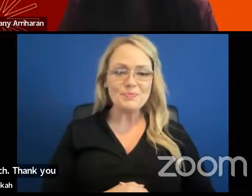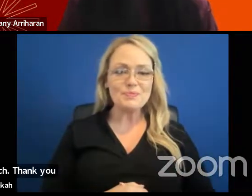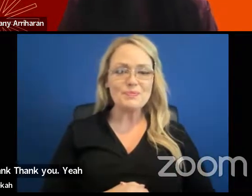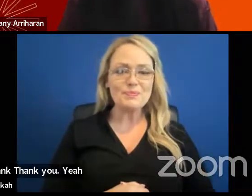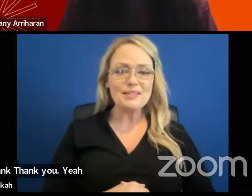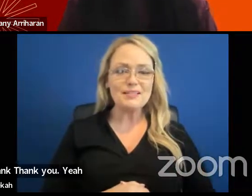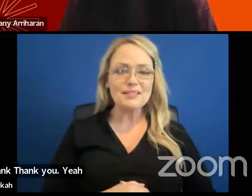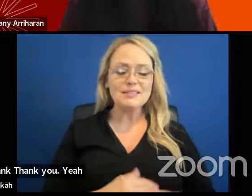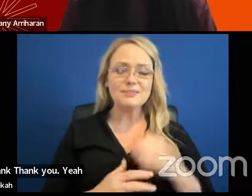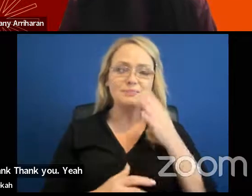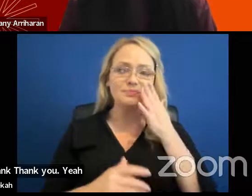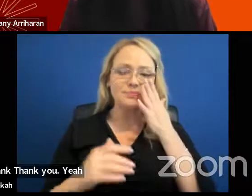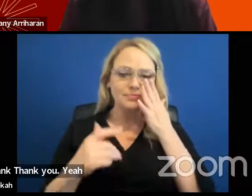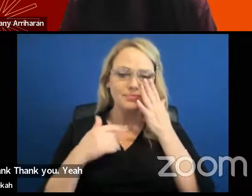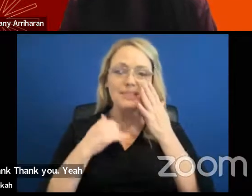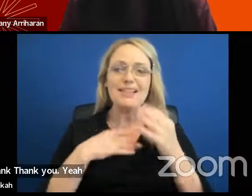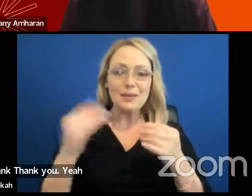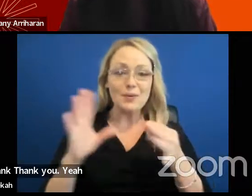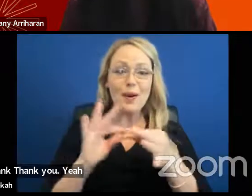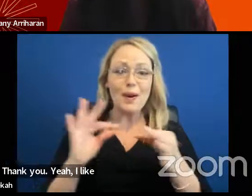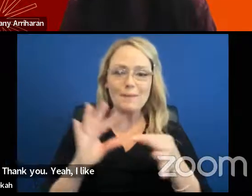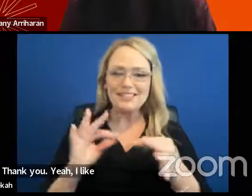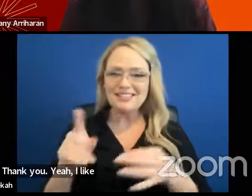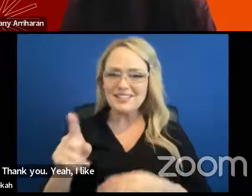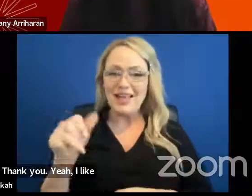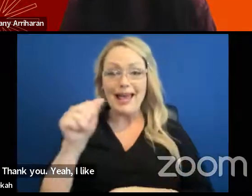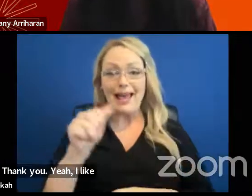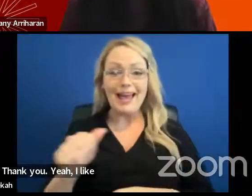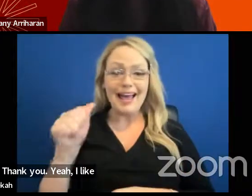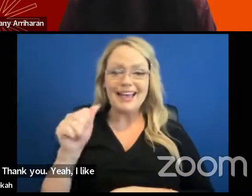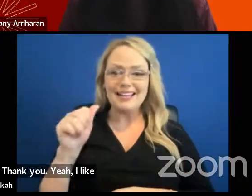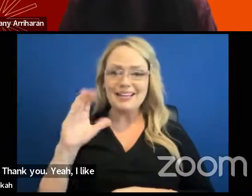Yeah, I like the comments in here at capitalism.